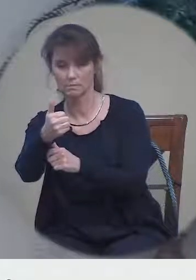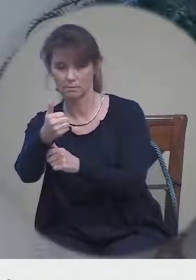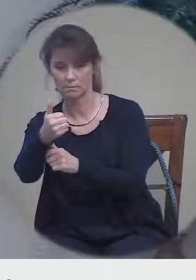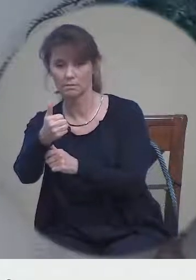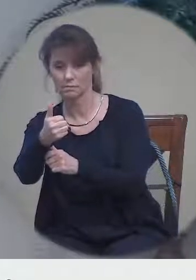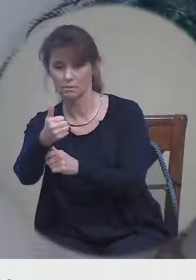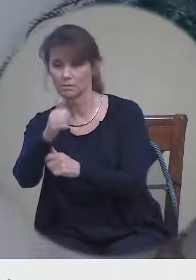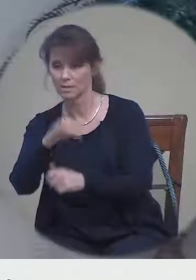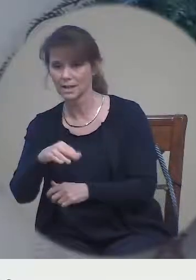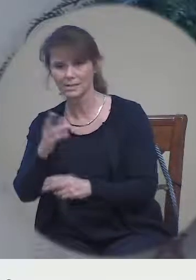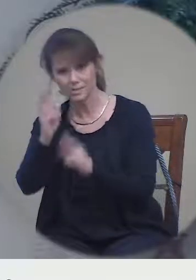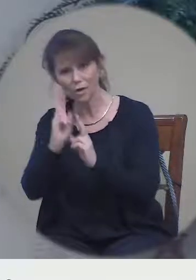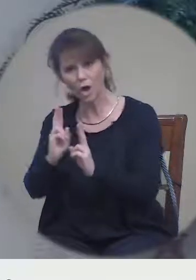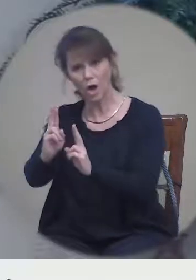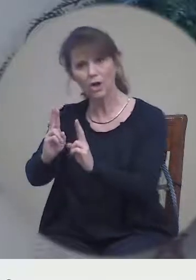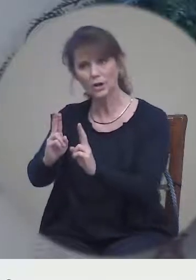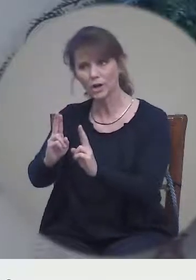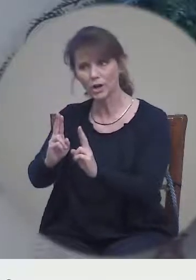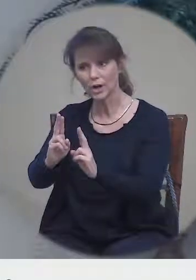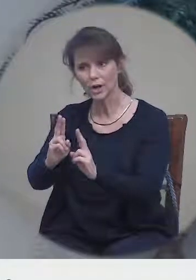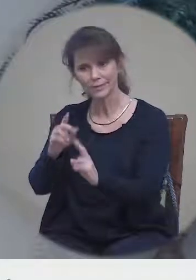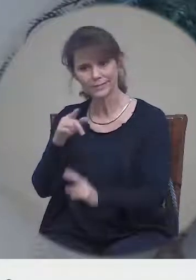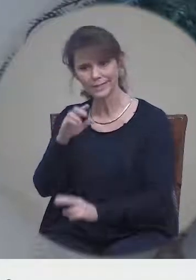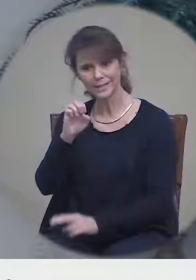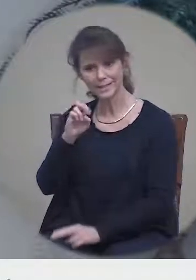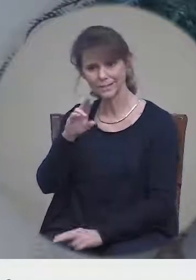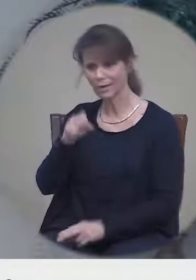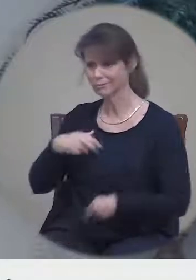It's a place of honor and dignity.